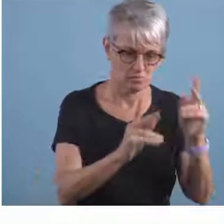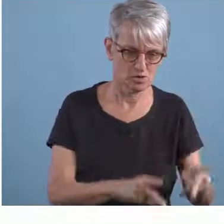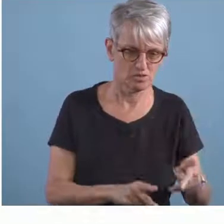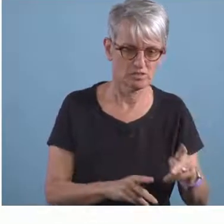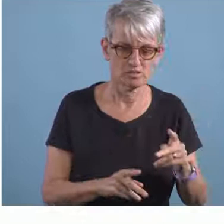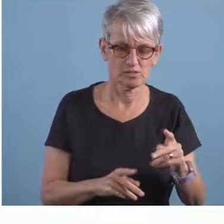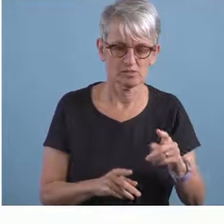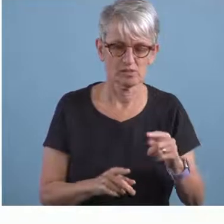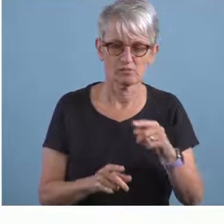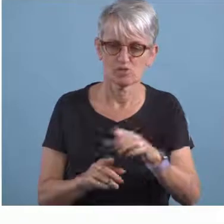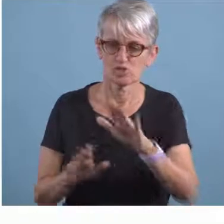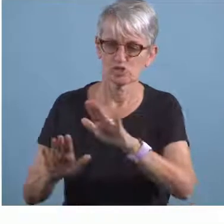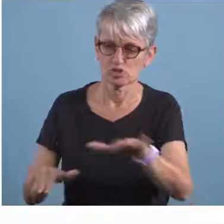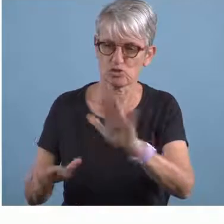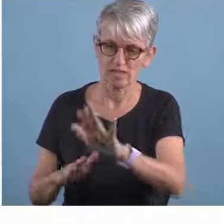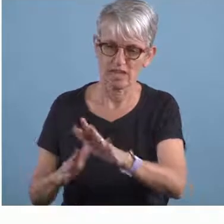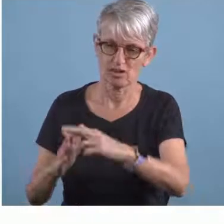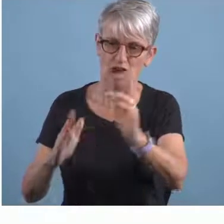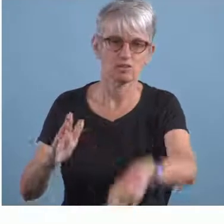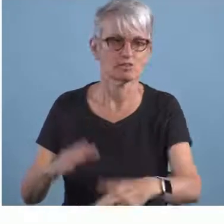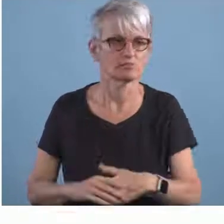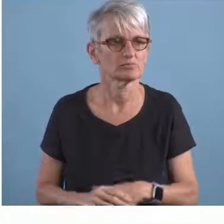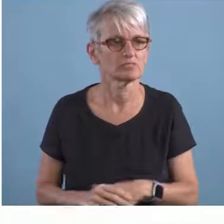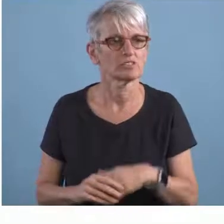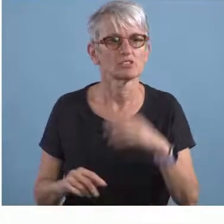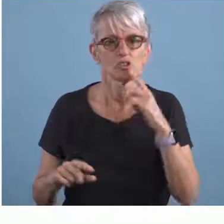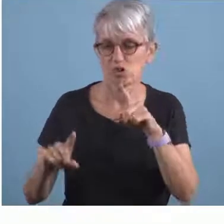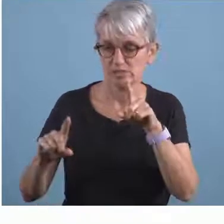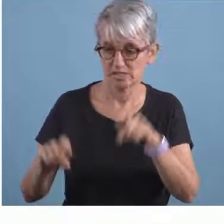child outcomes. So we're looking at testing